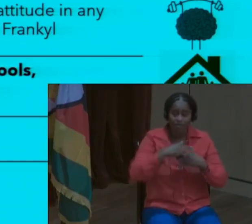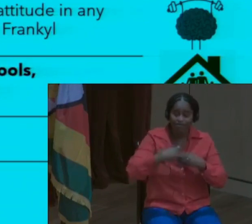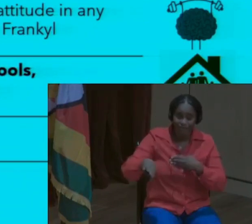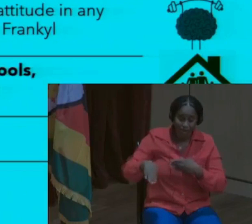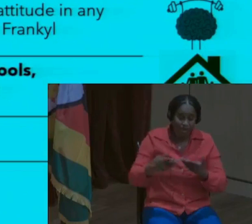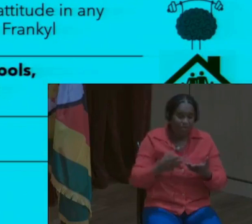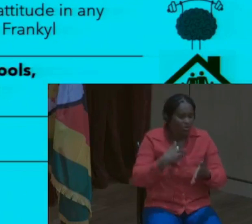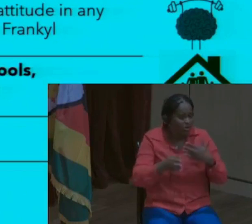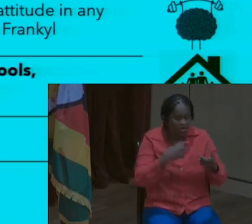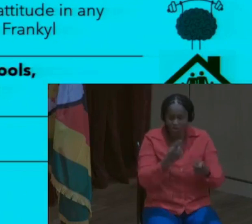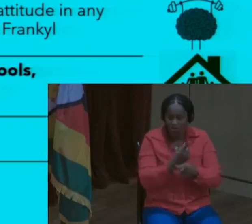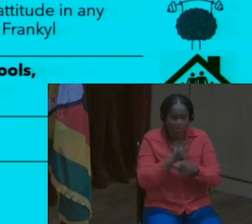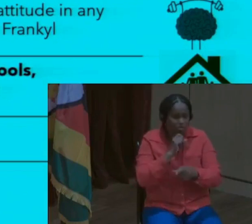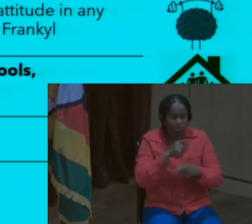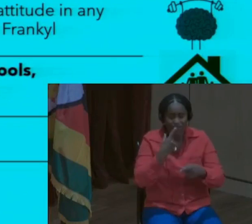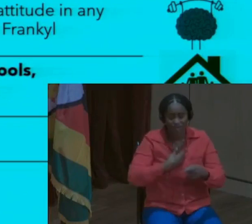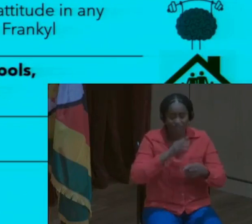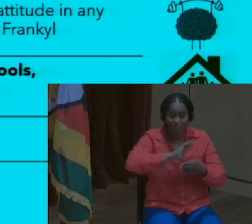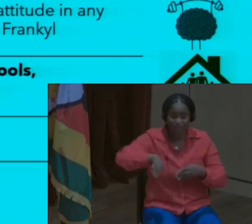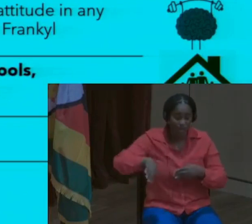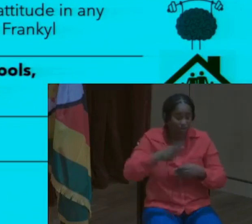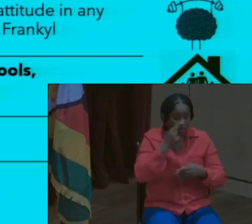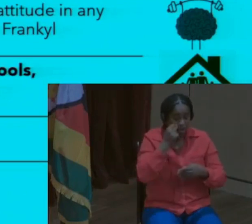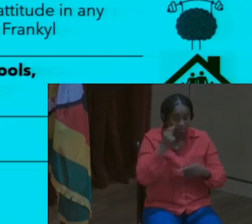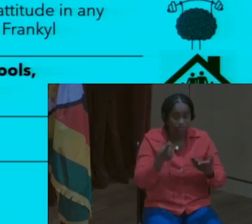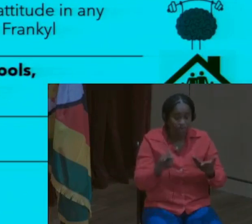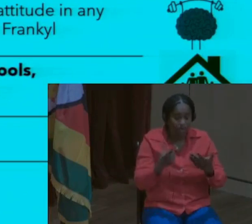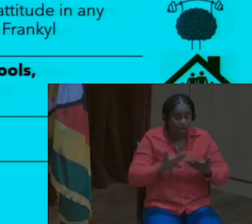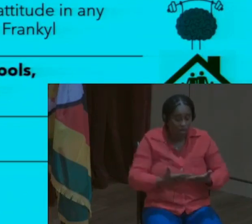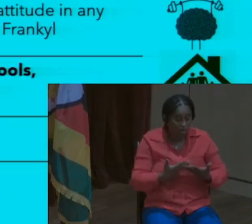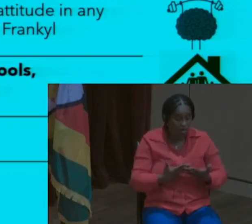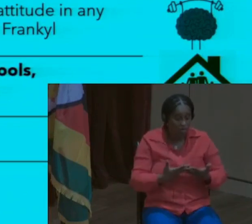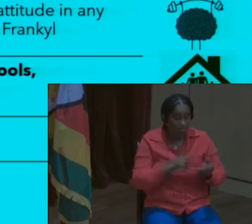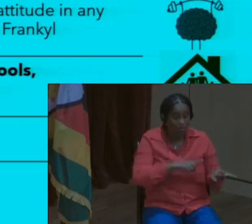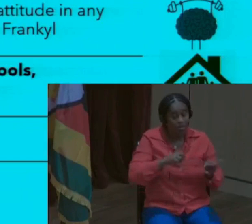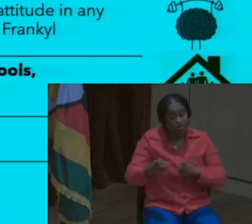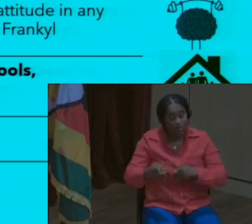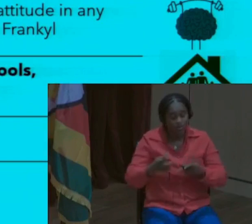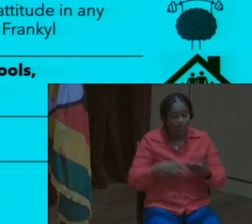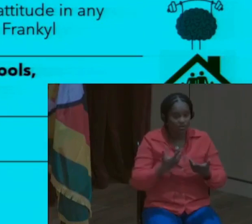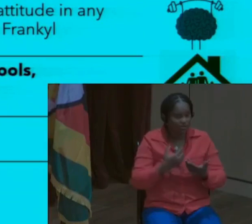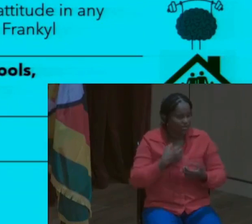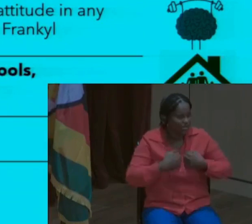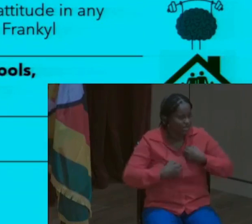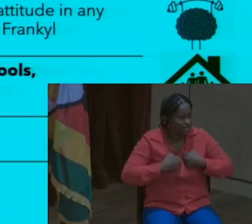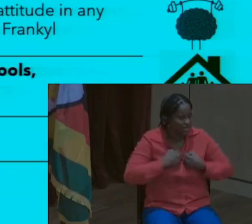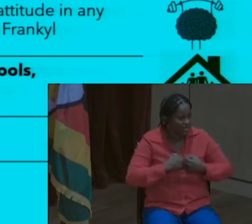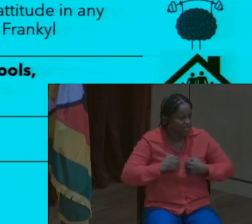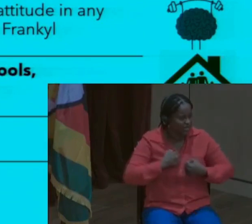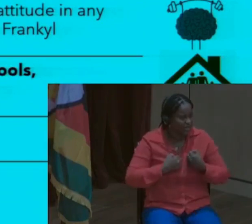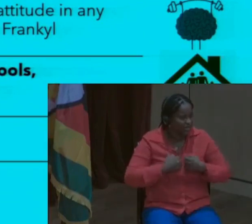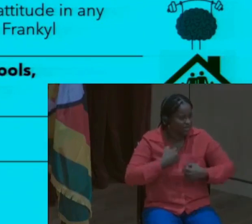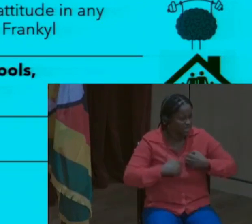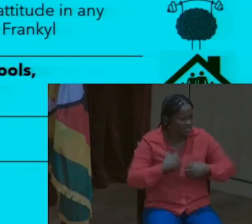can't eliminate stress. Even if we tried, we wouldn't be able to eliminate all the stresses in our lives. So life is a